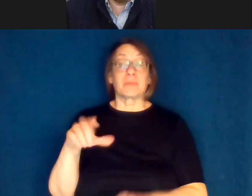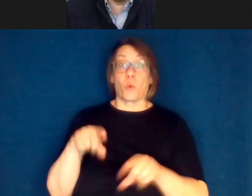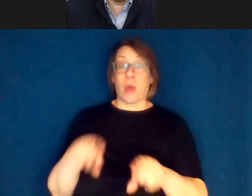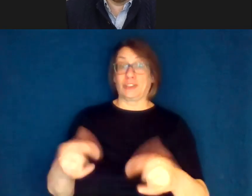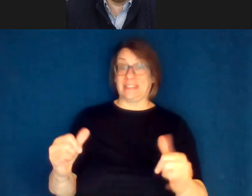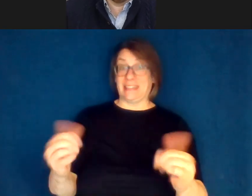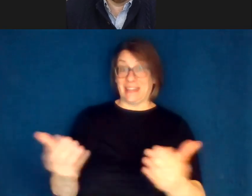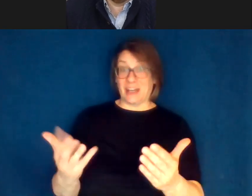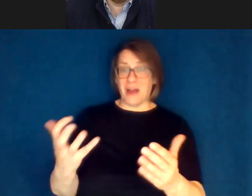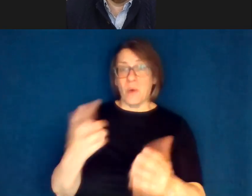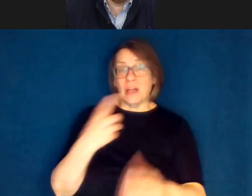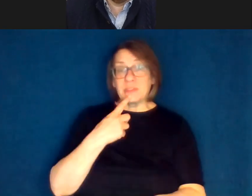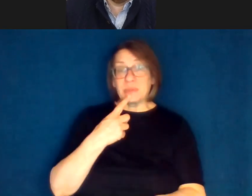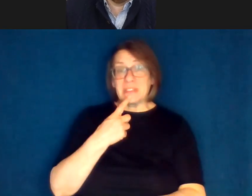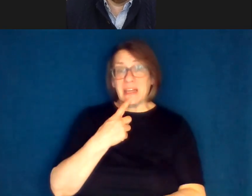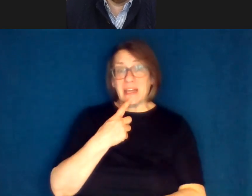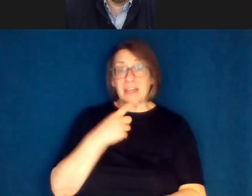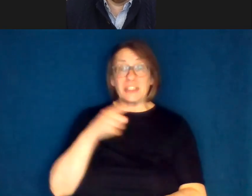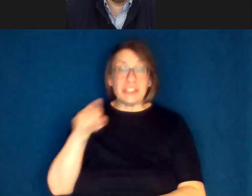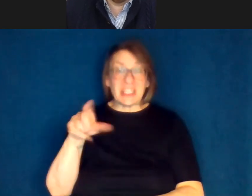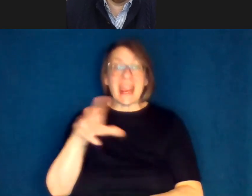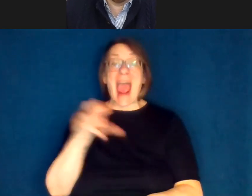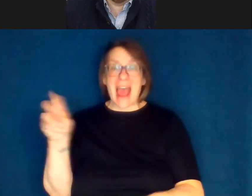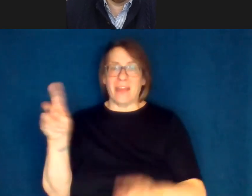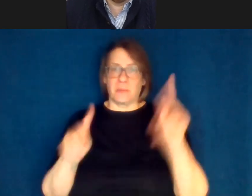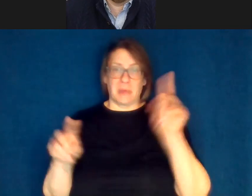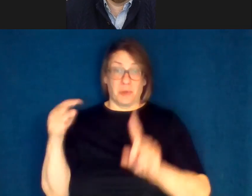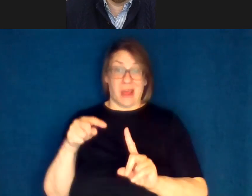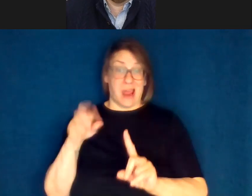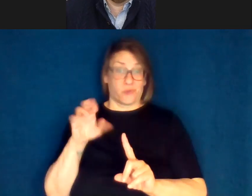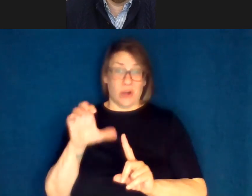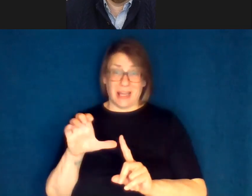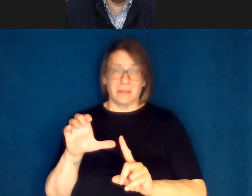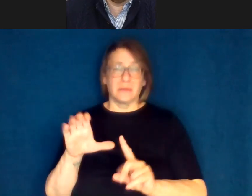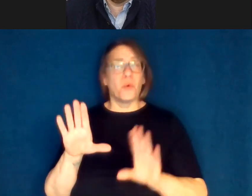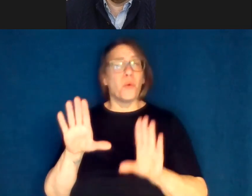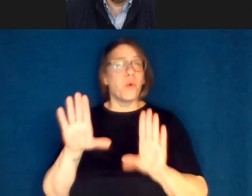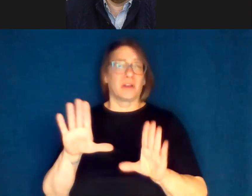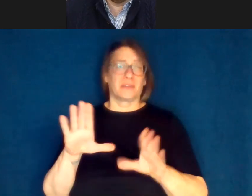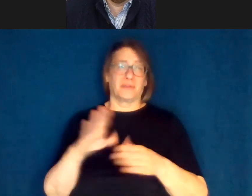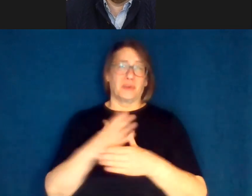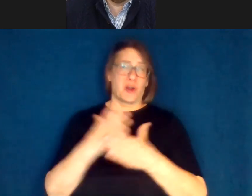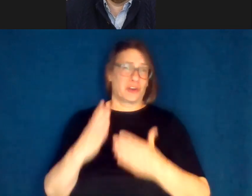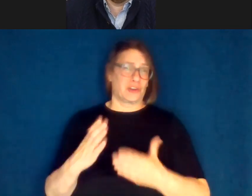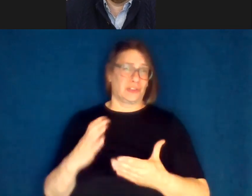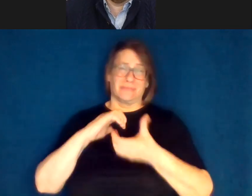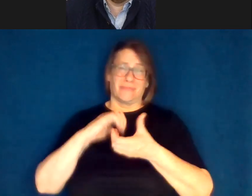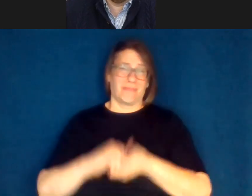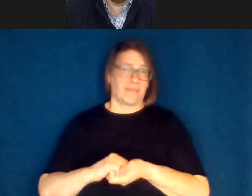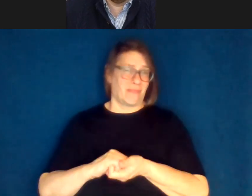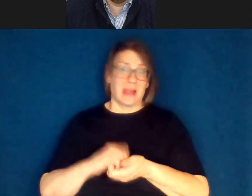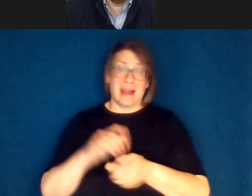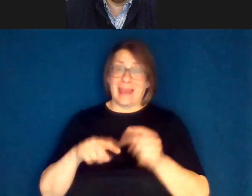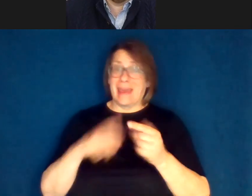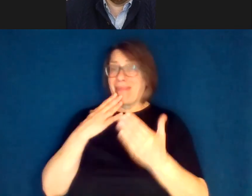here, that both she and the folks at RIC have been fantastic partners throughout this process. And I can't thank